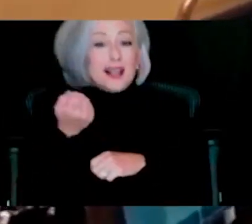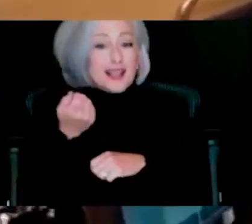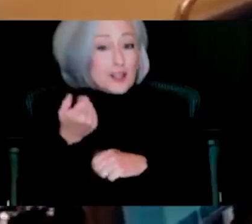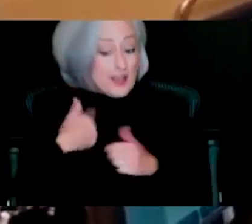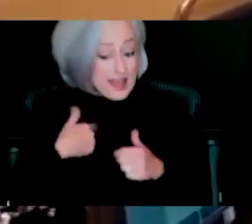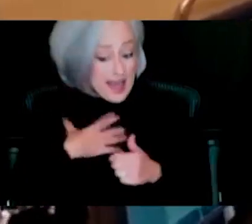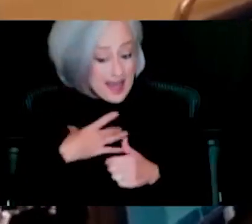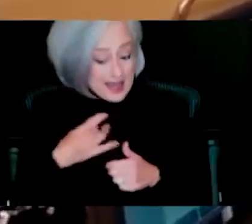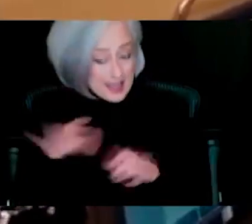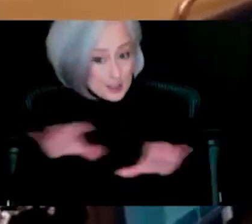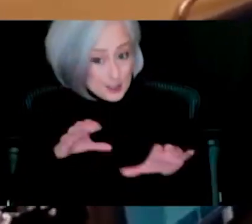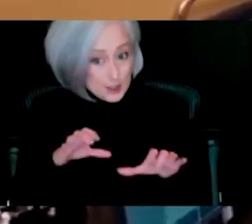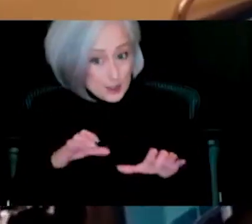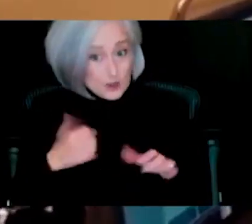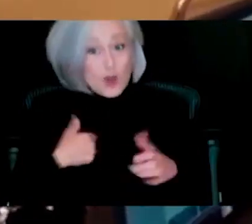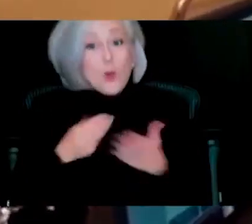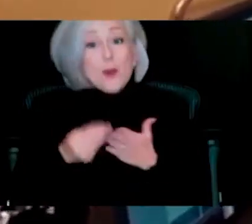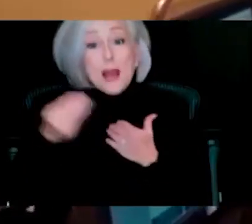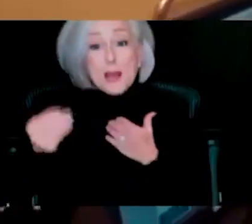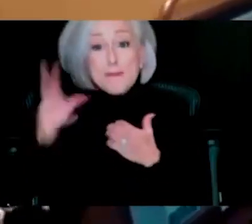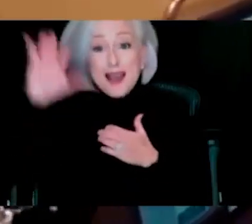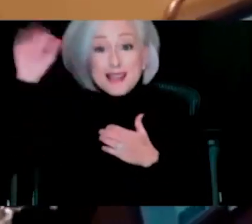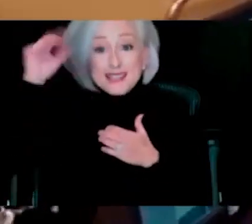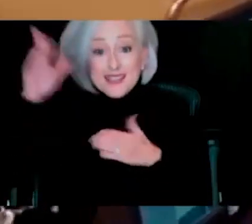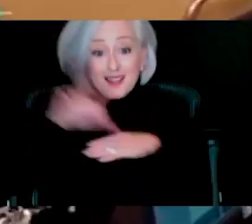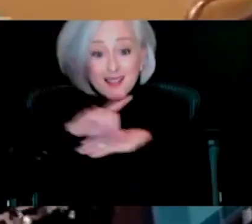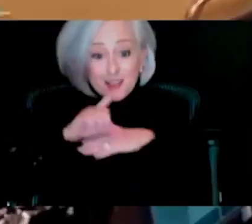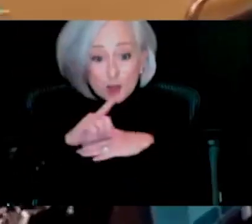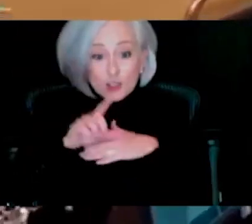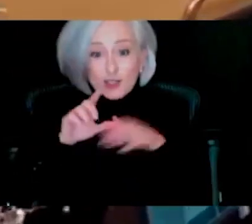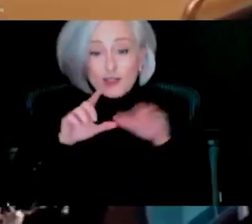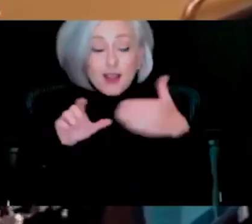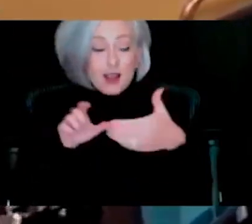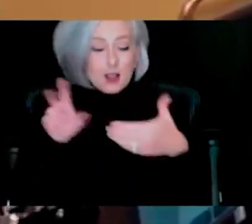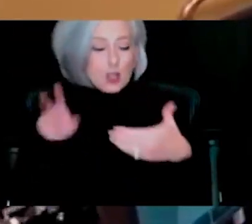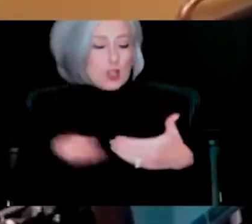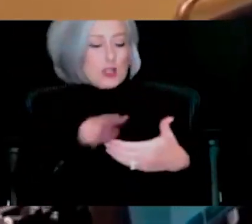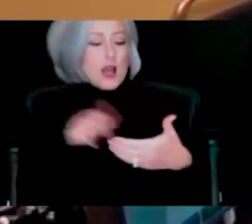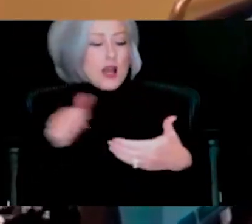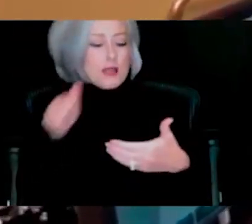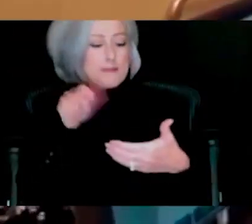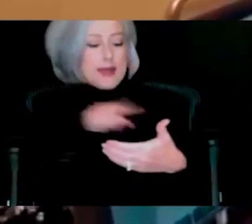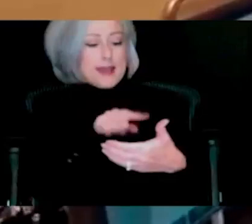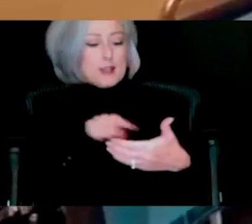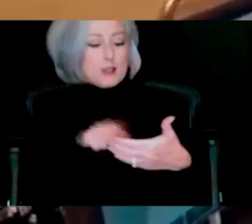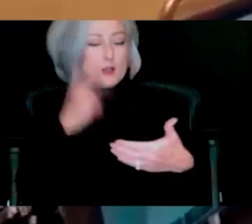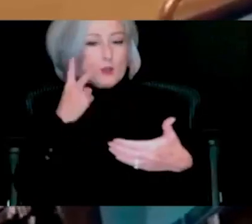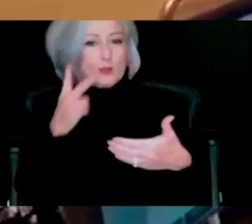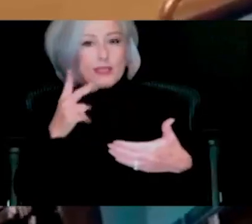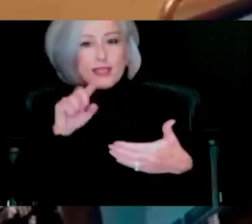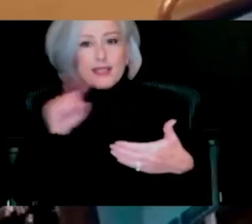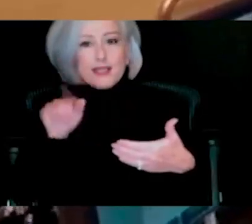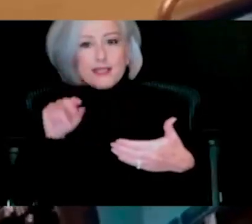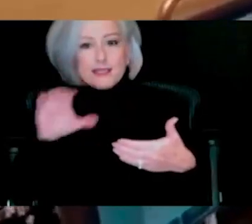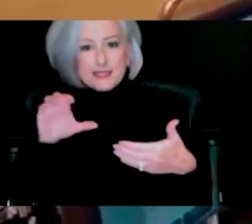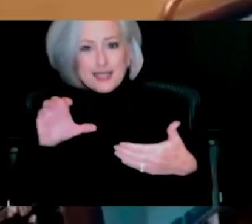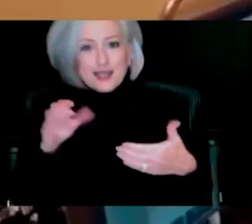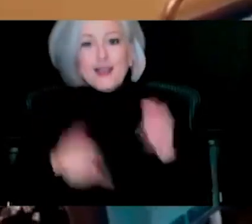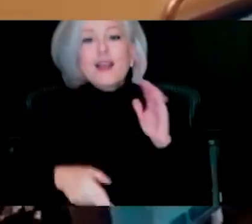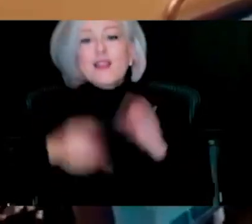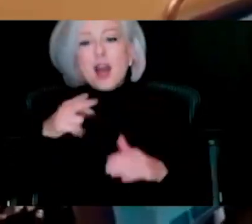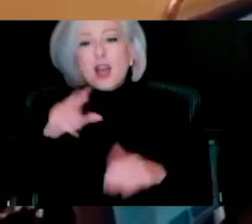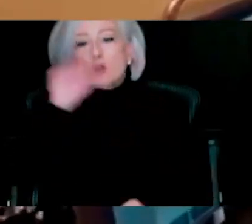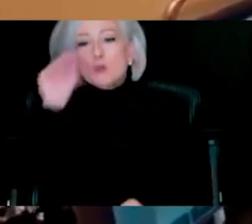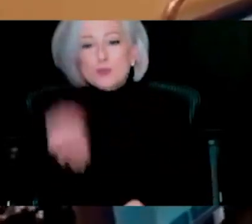do. When I go and I buy a sunscreen, I look on the back to see what the percentage of the zinc is. Higher the percentage of the